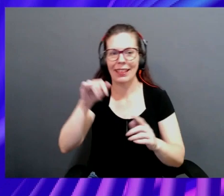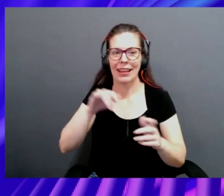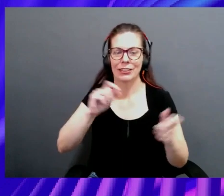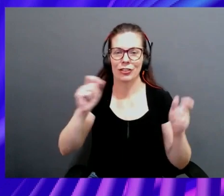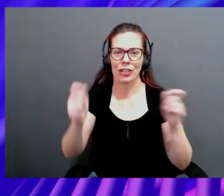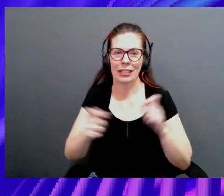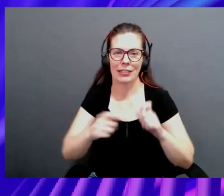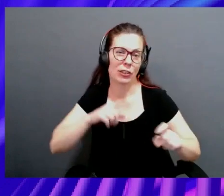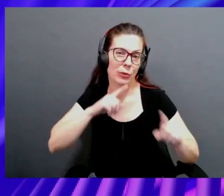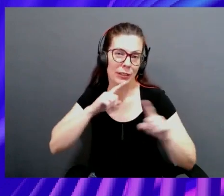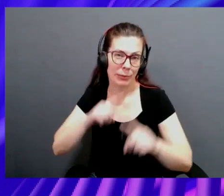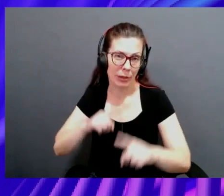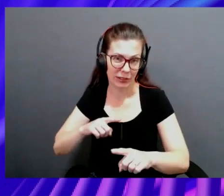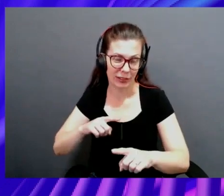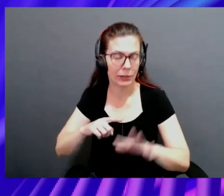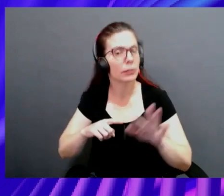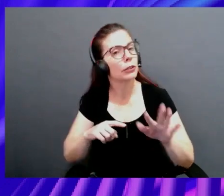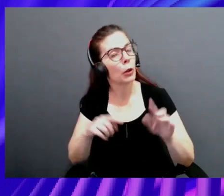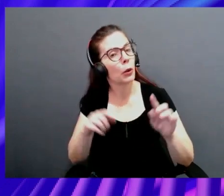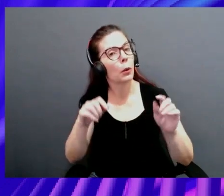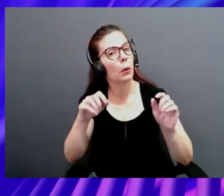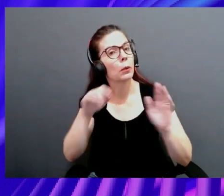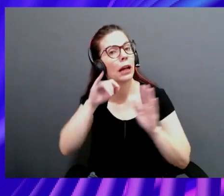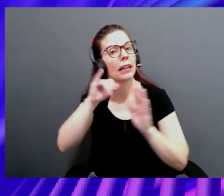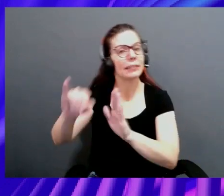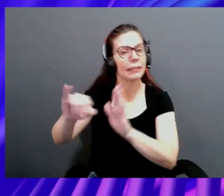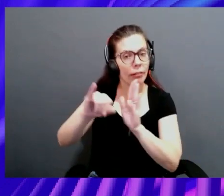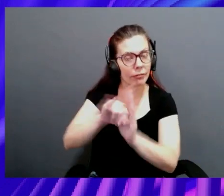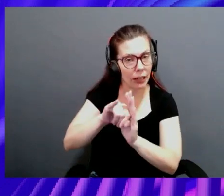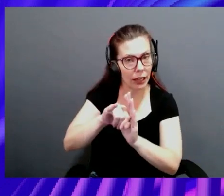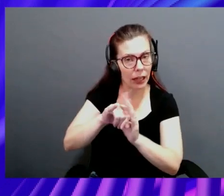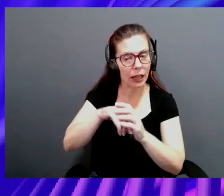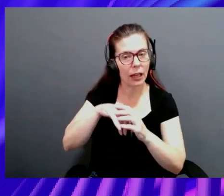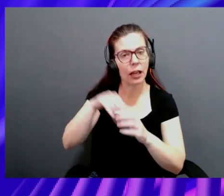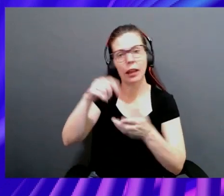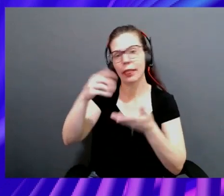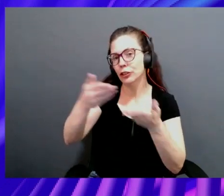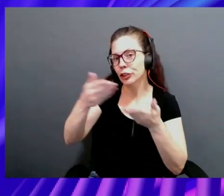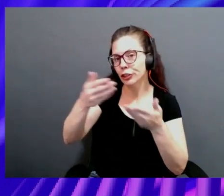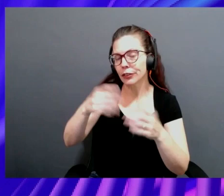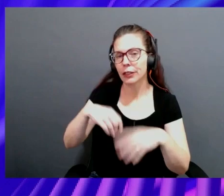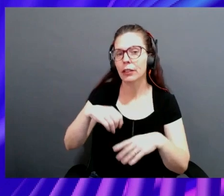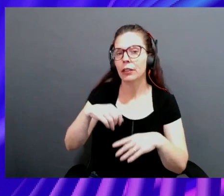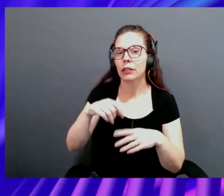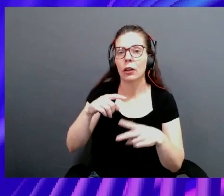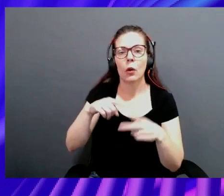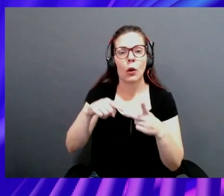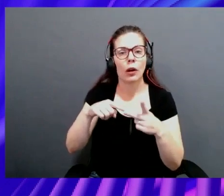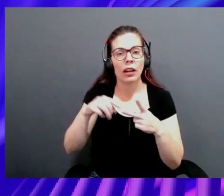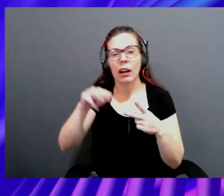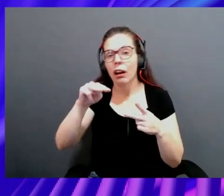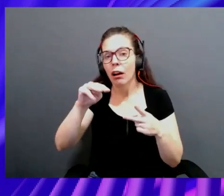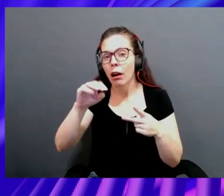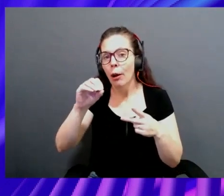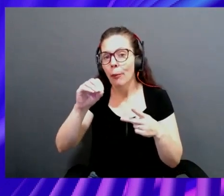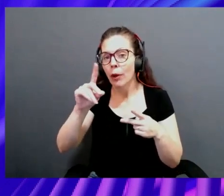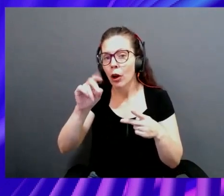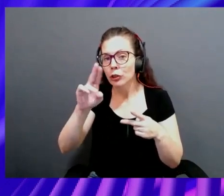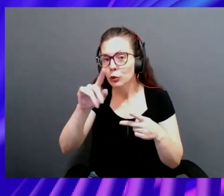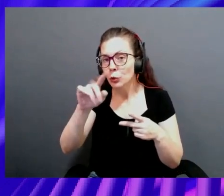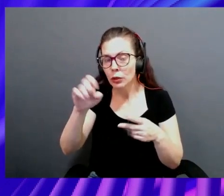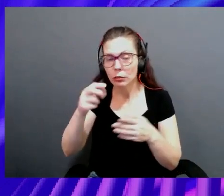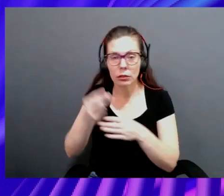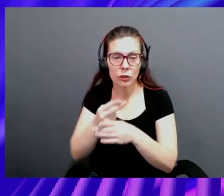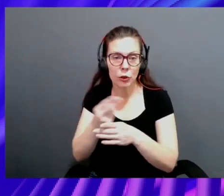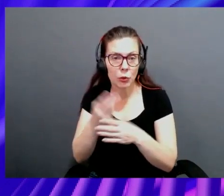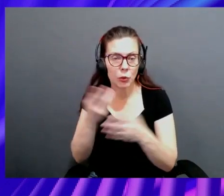things. So being able to identify what service or a module that's being used, things like that,